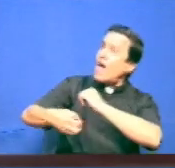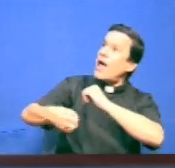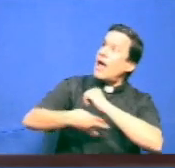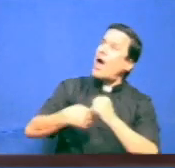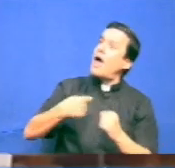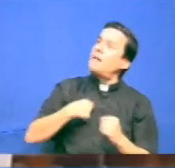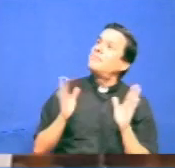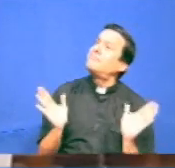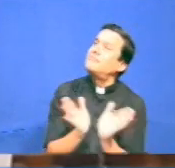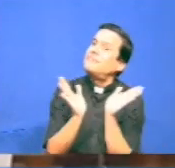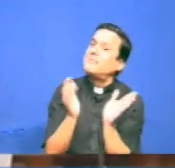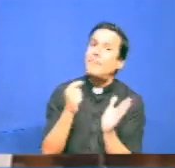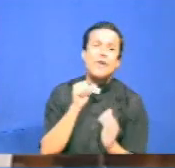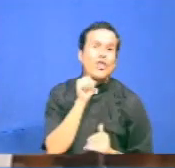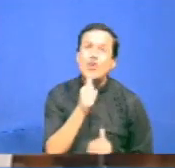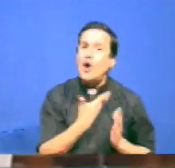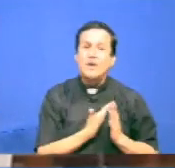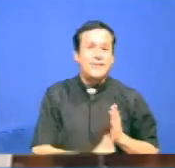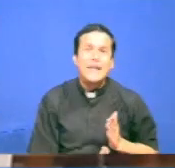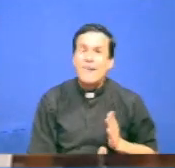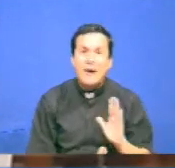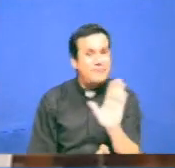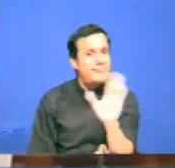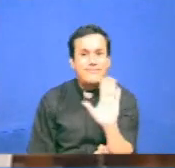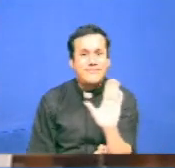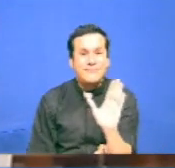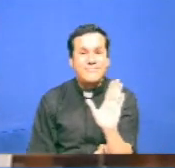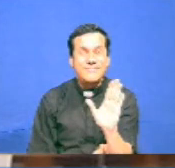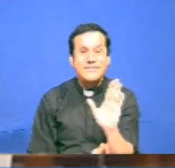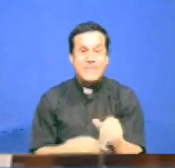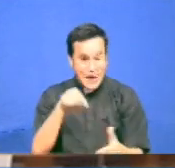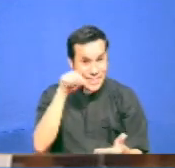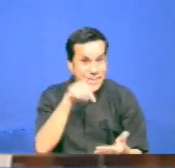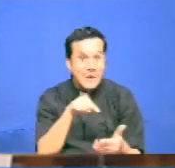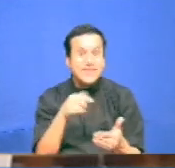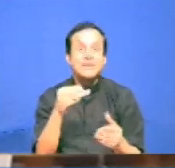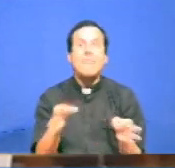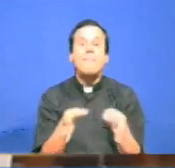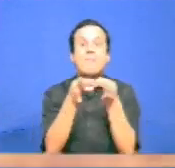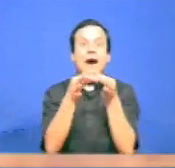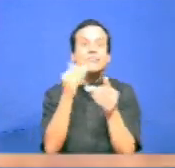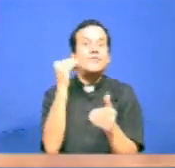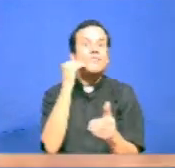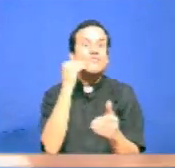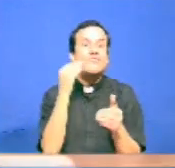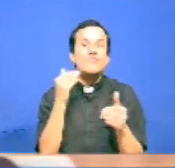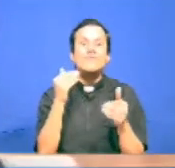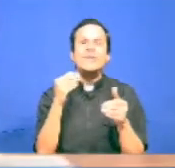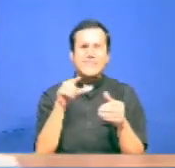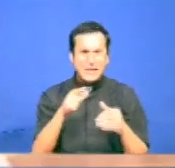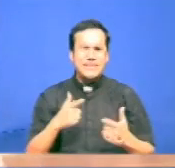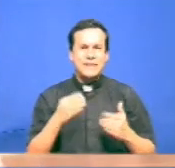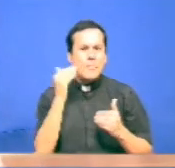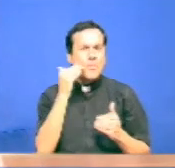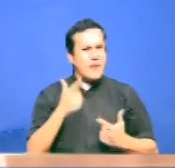journey. Mkate wa uzima wa milele. This is the food you share. In fact, no wonder